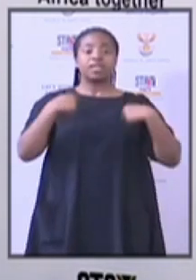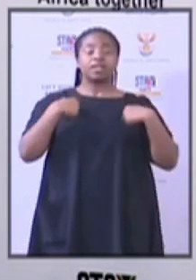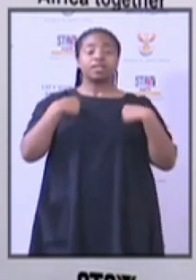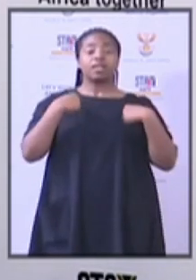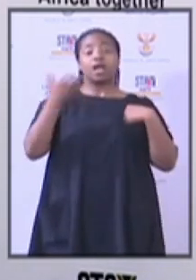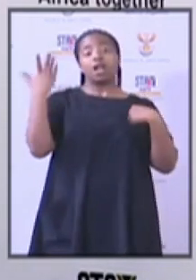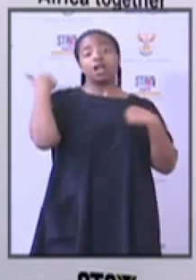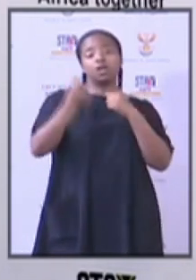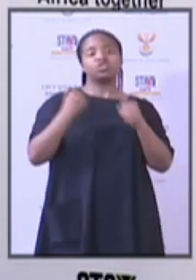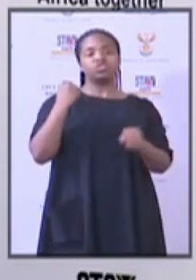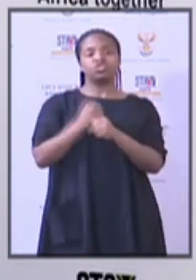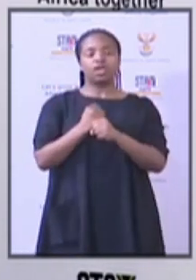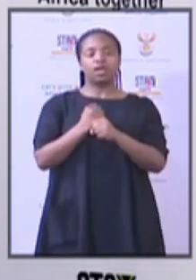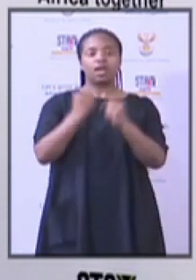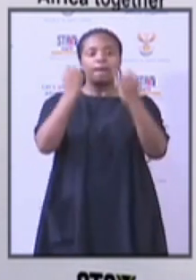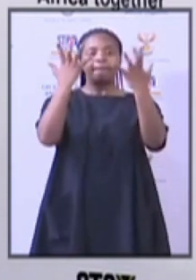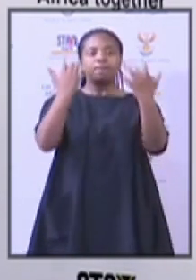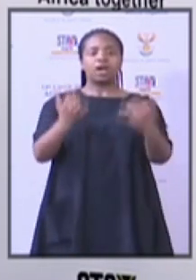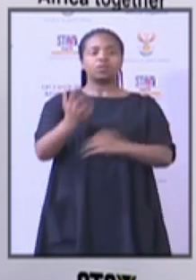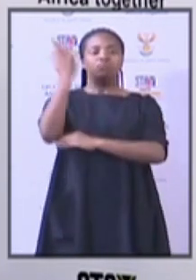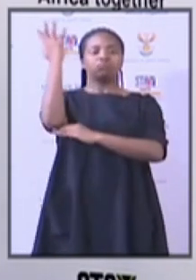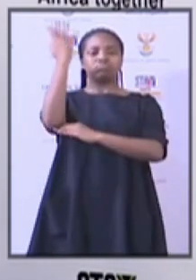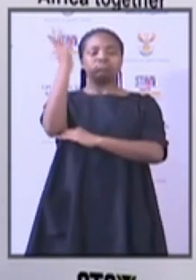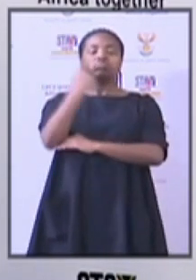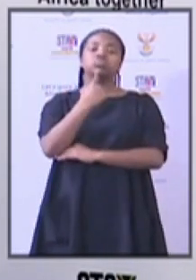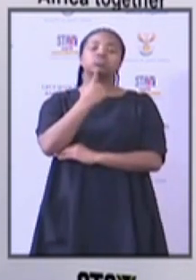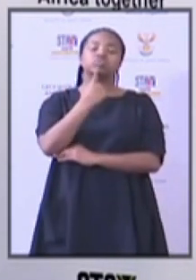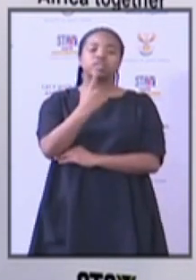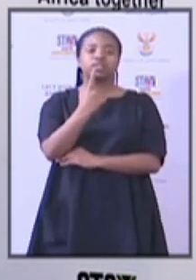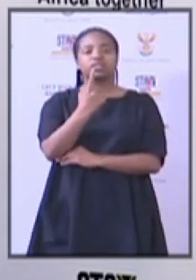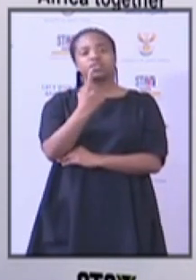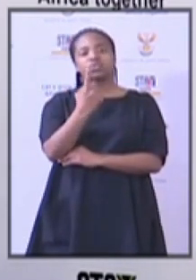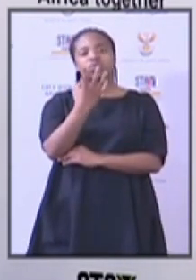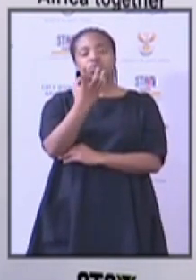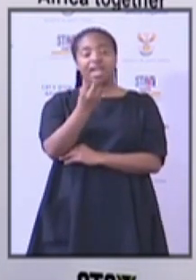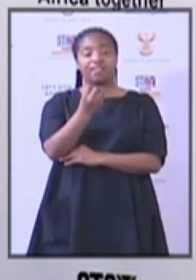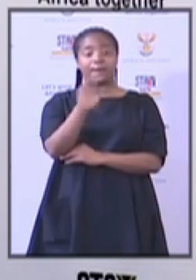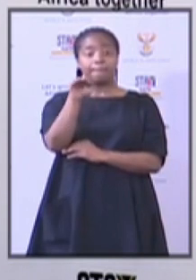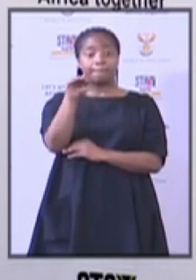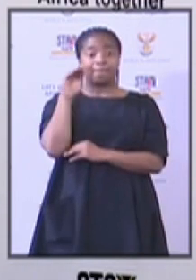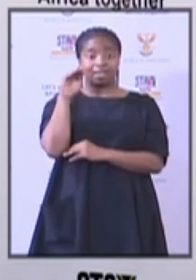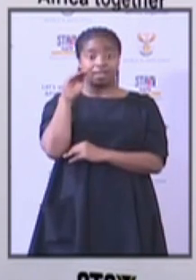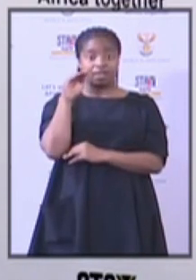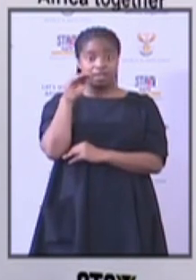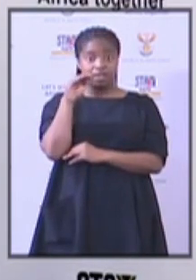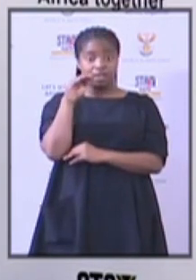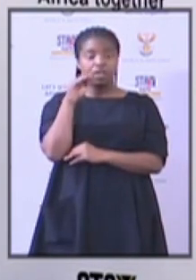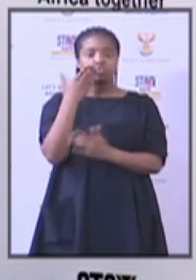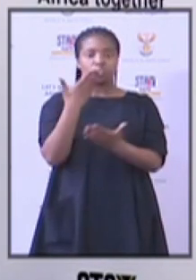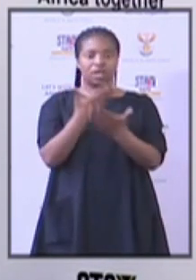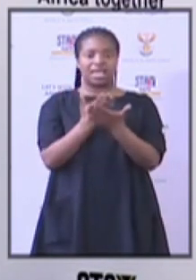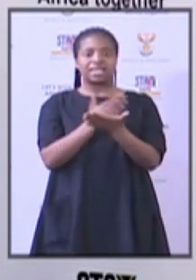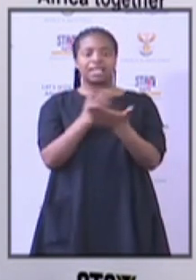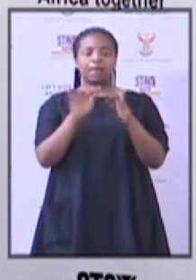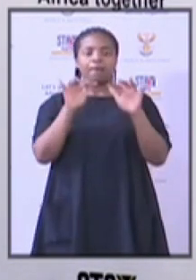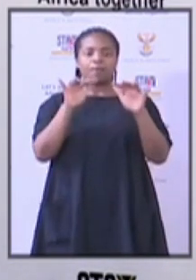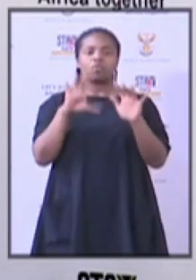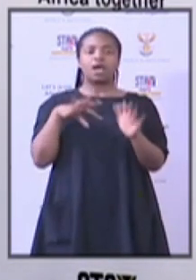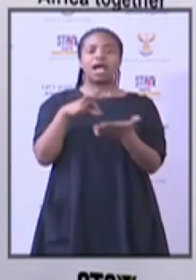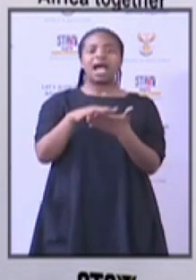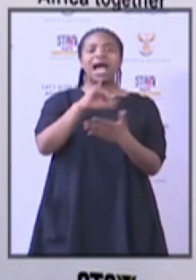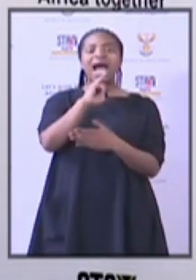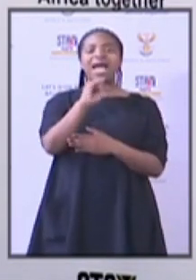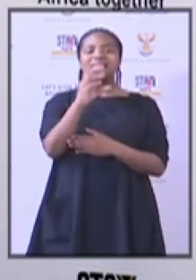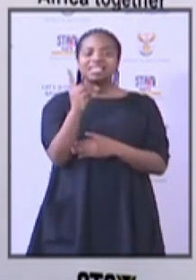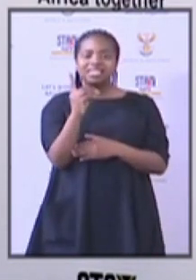speech last year, I announced that we have got an arrangement with the banks for people to apply for